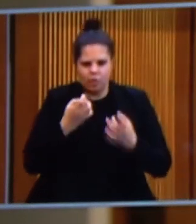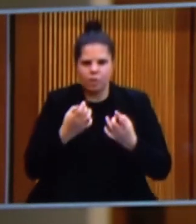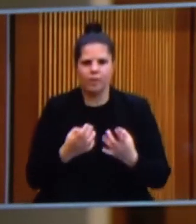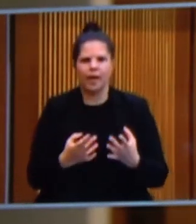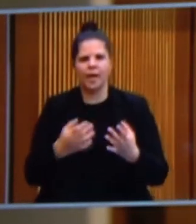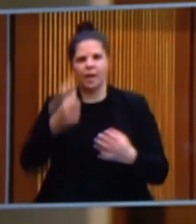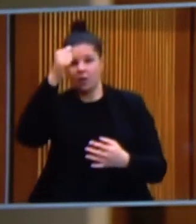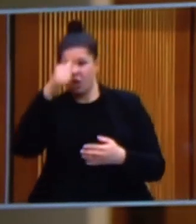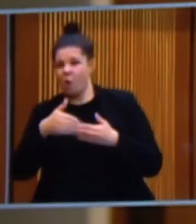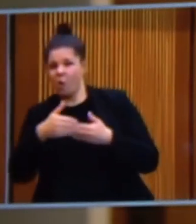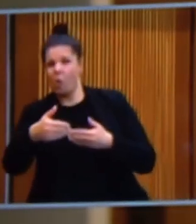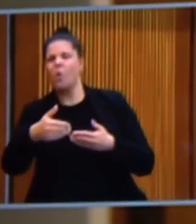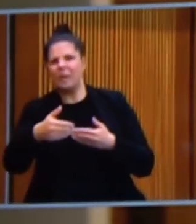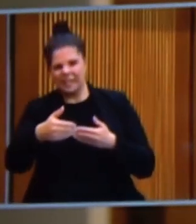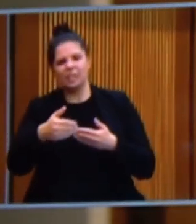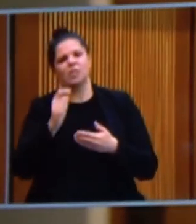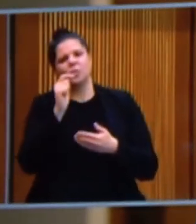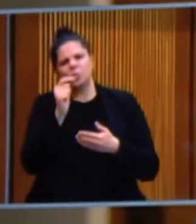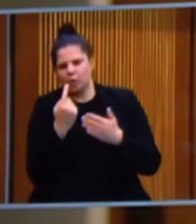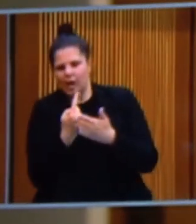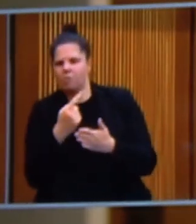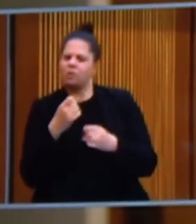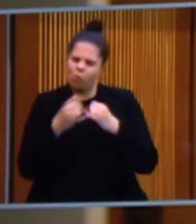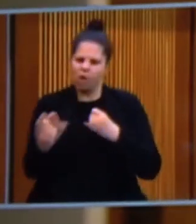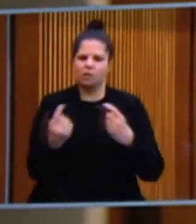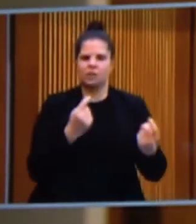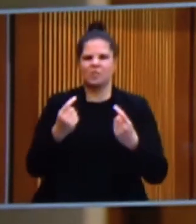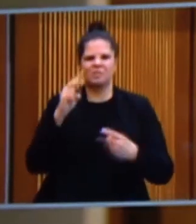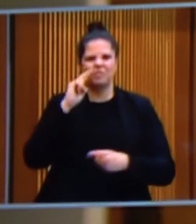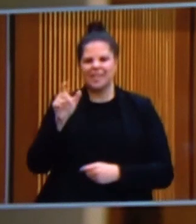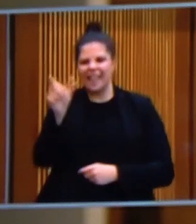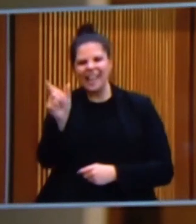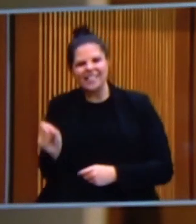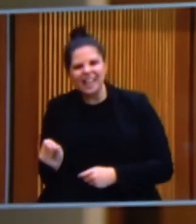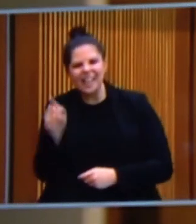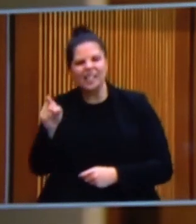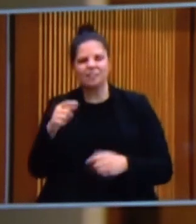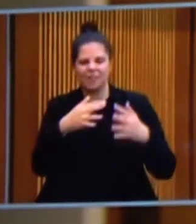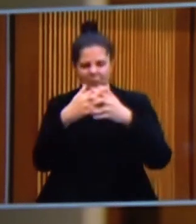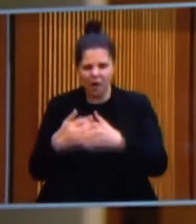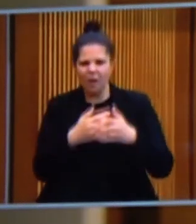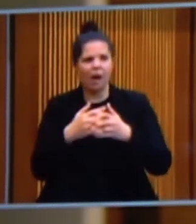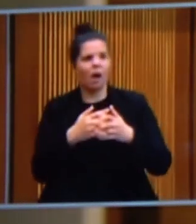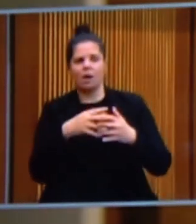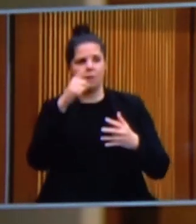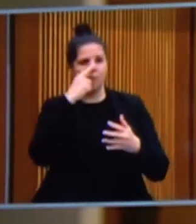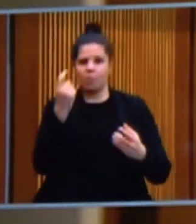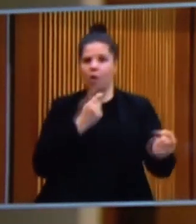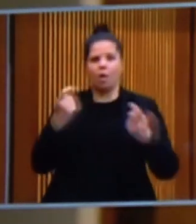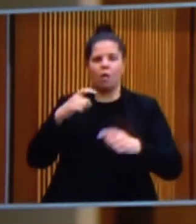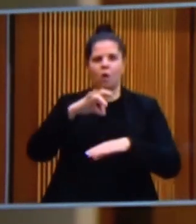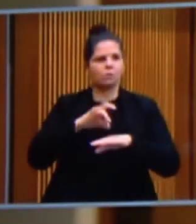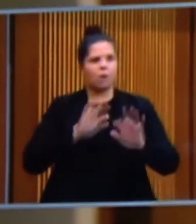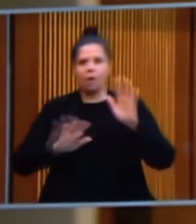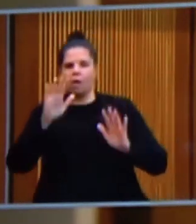we've seen such horrific images coming out of Italy and the United States. So this dual idea